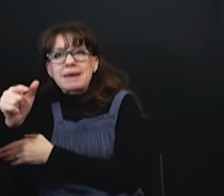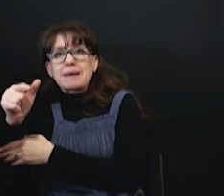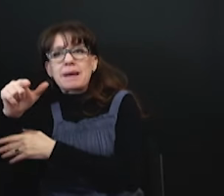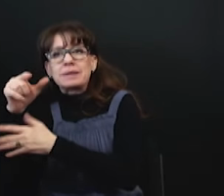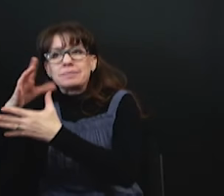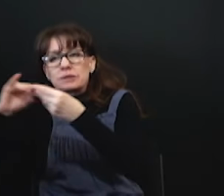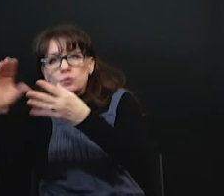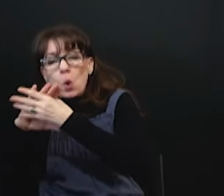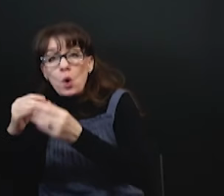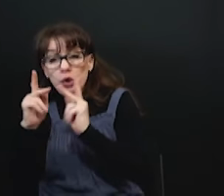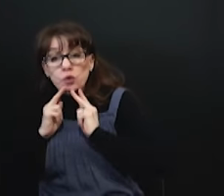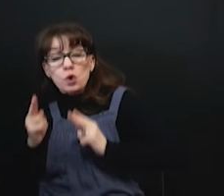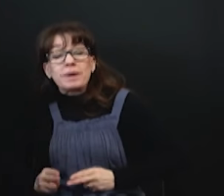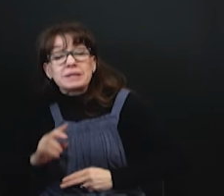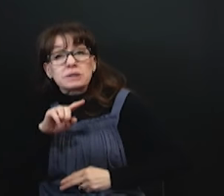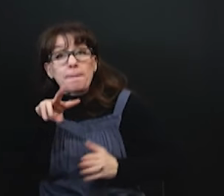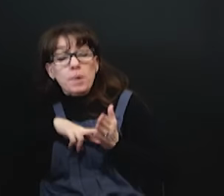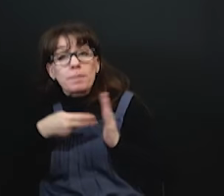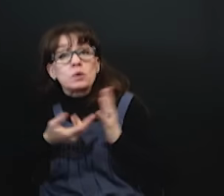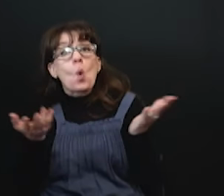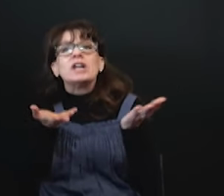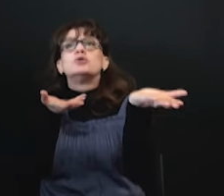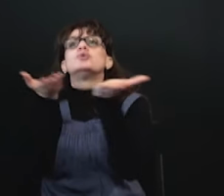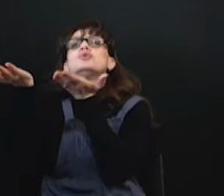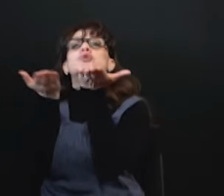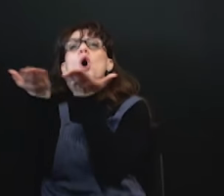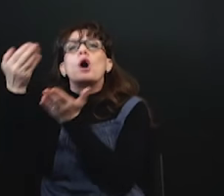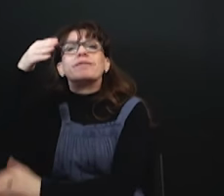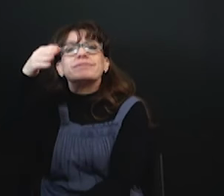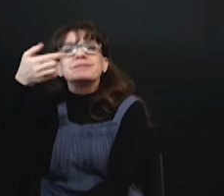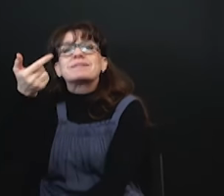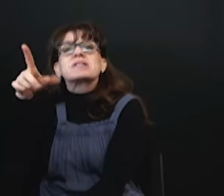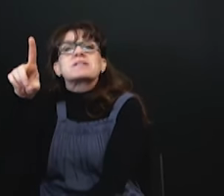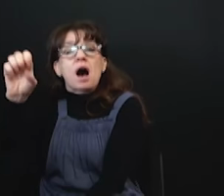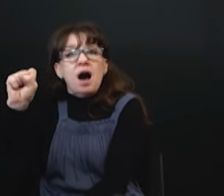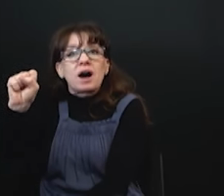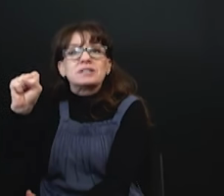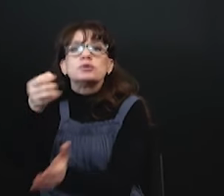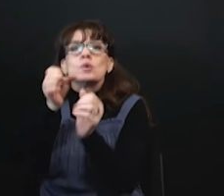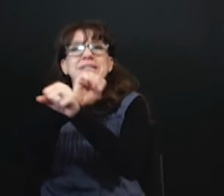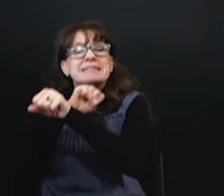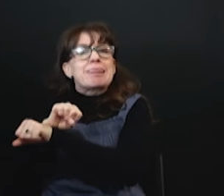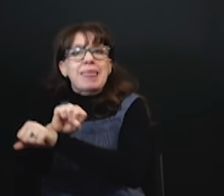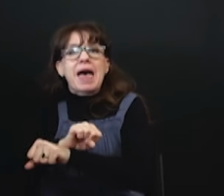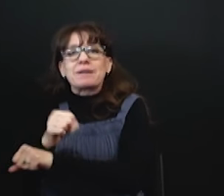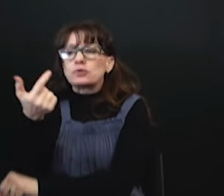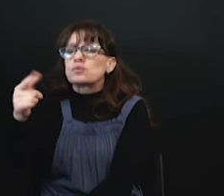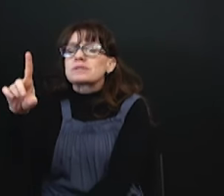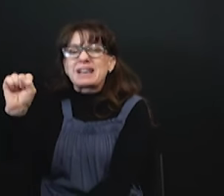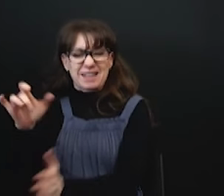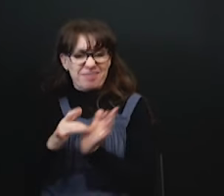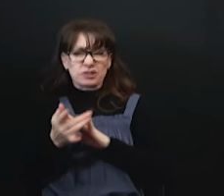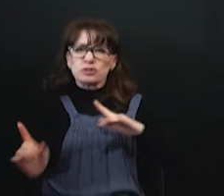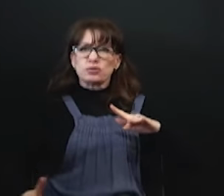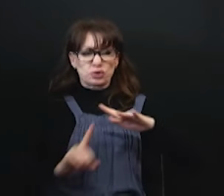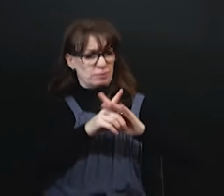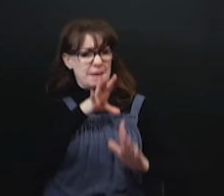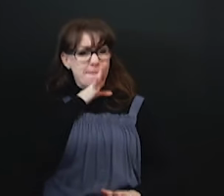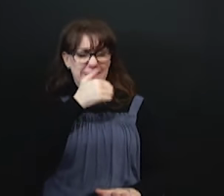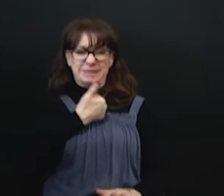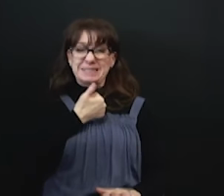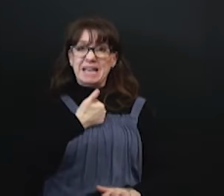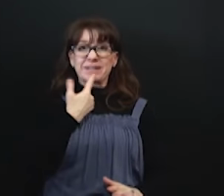existed for one purpose, to serve the gods, to be the slaves of the gods. And yet this Jesus shows up, and speaking of himself,